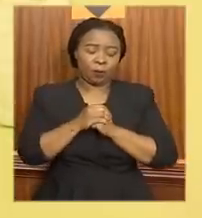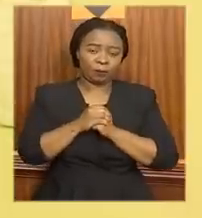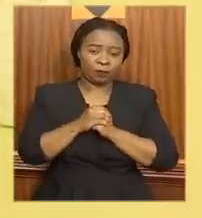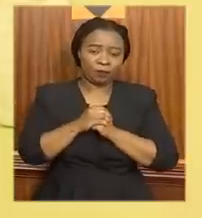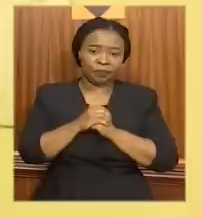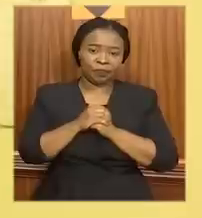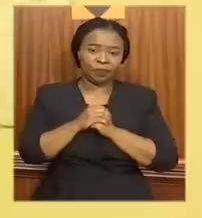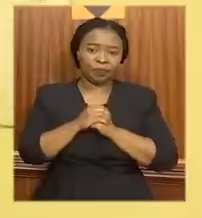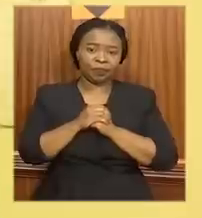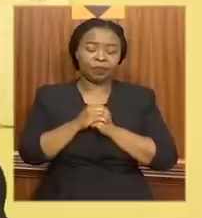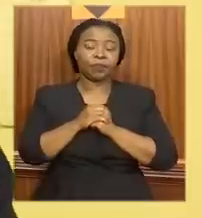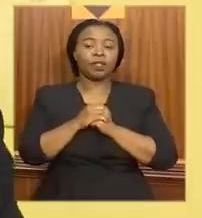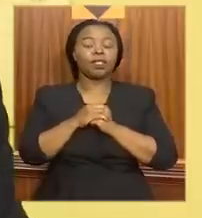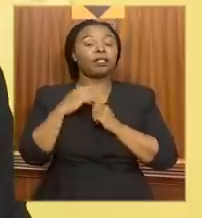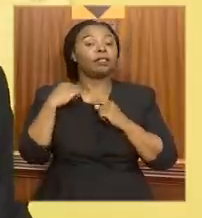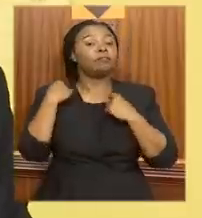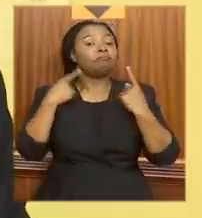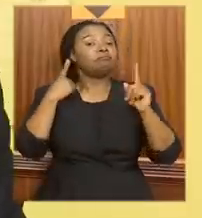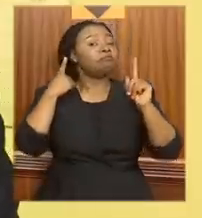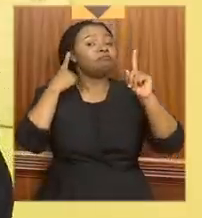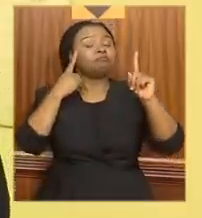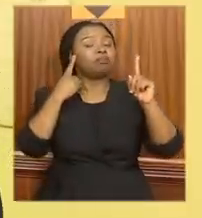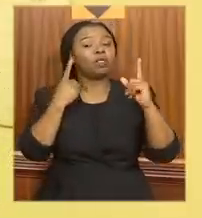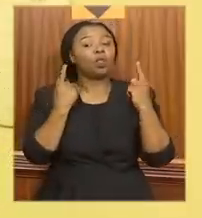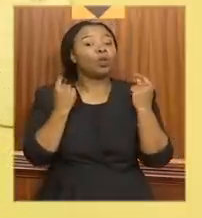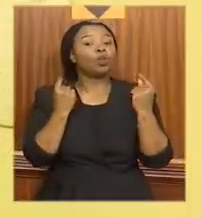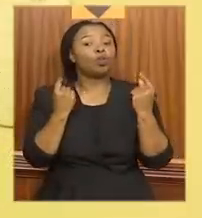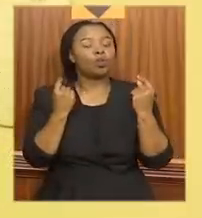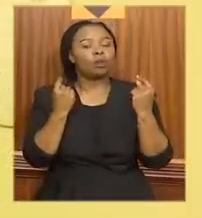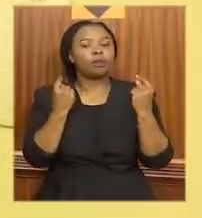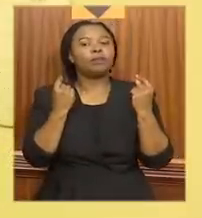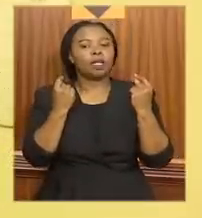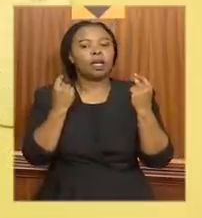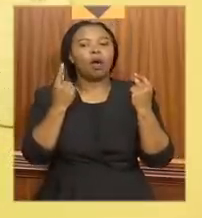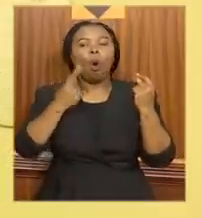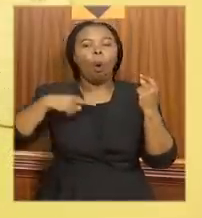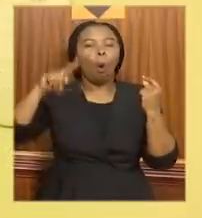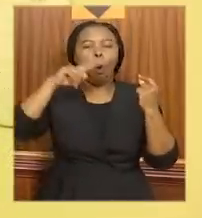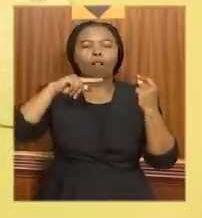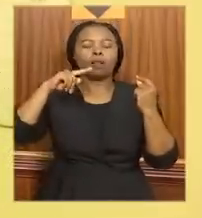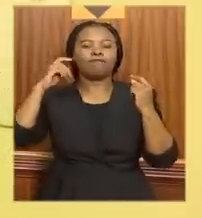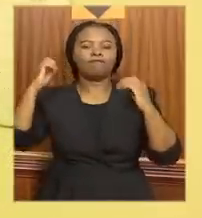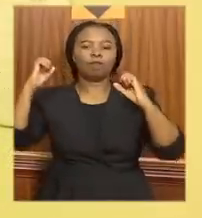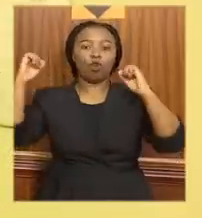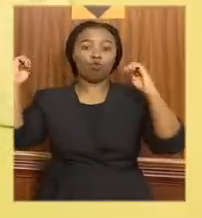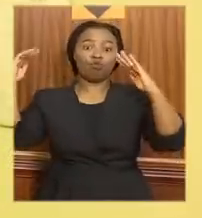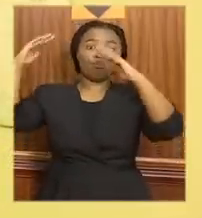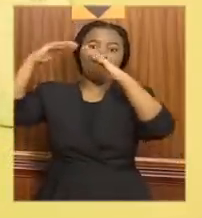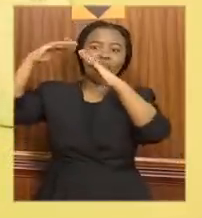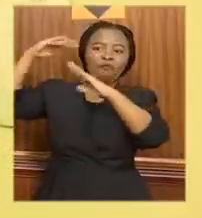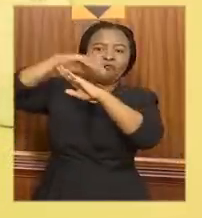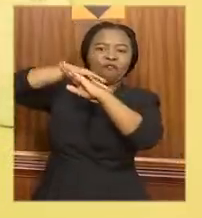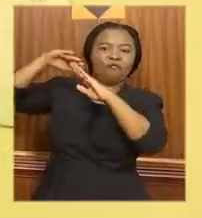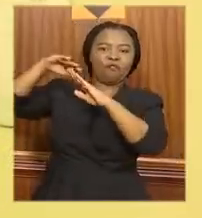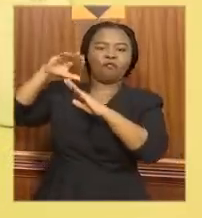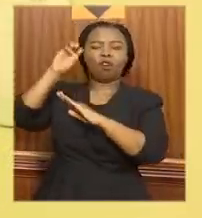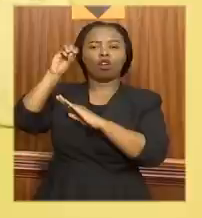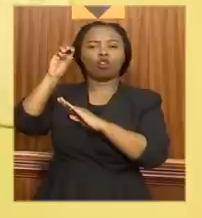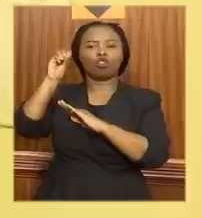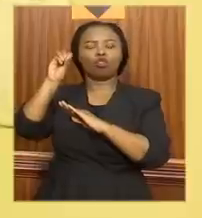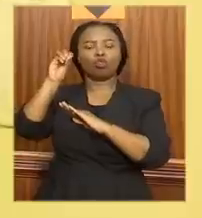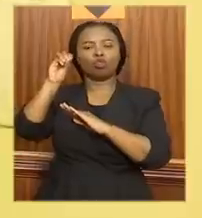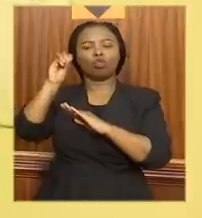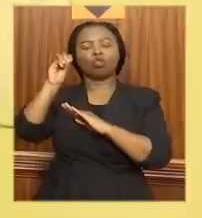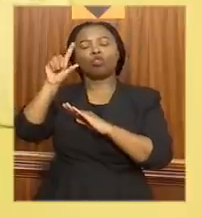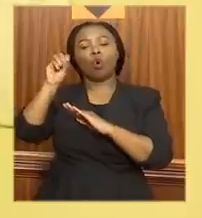We must join in the massive rollout of rooftop solar and contribute to the solution as